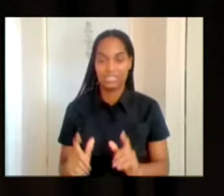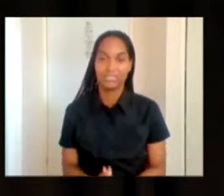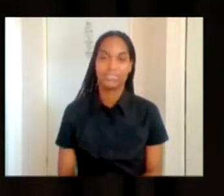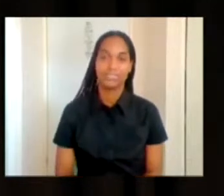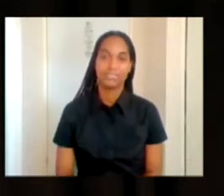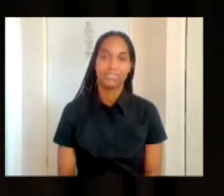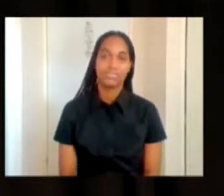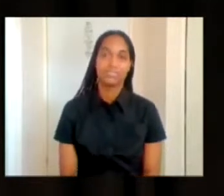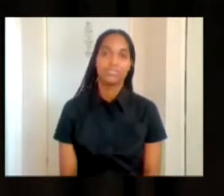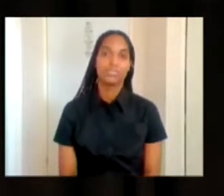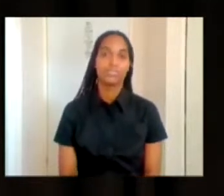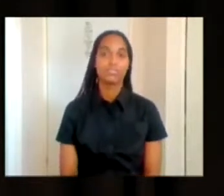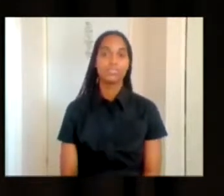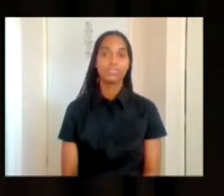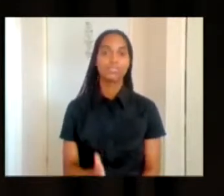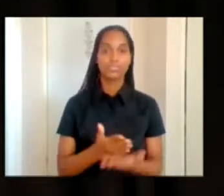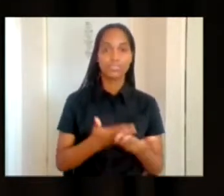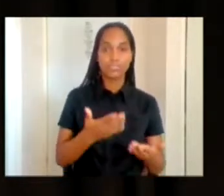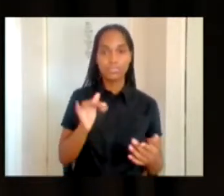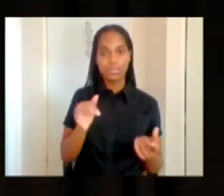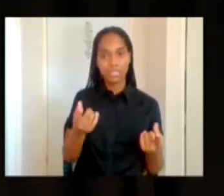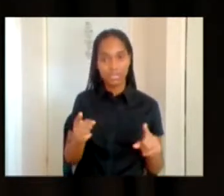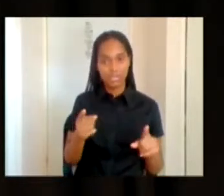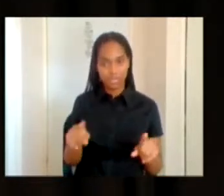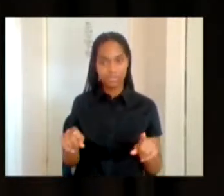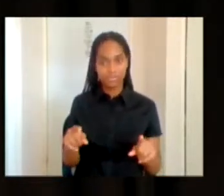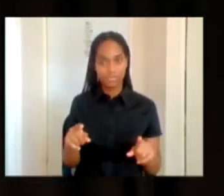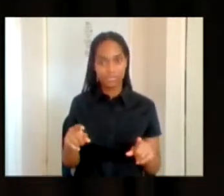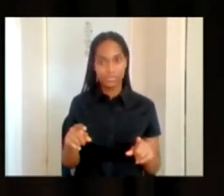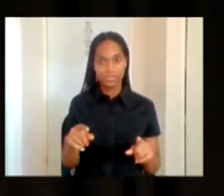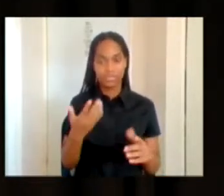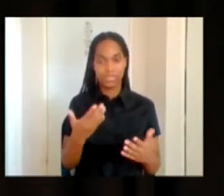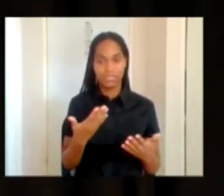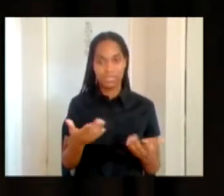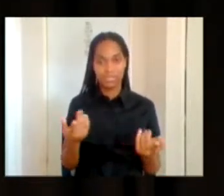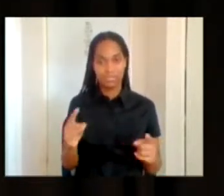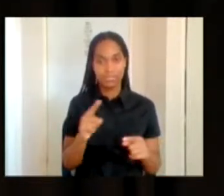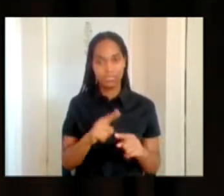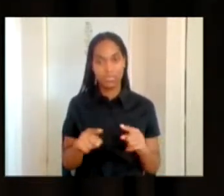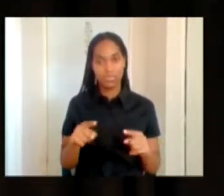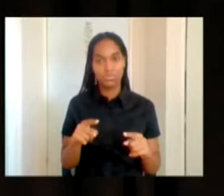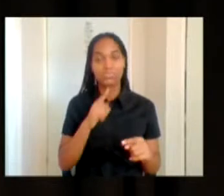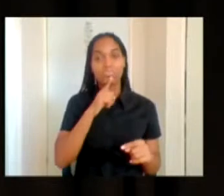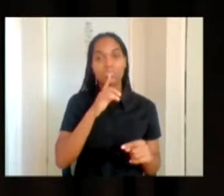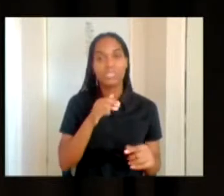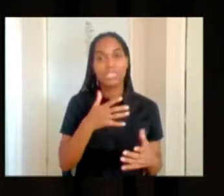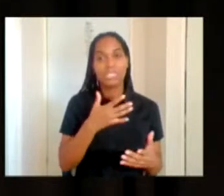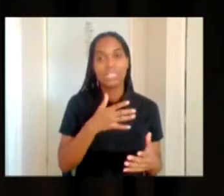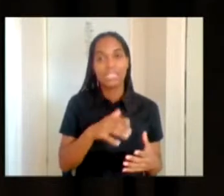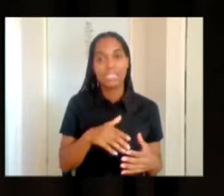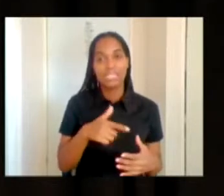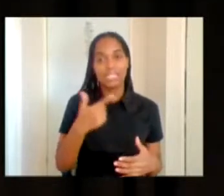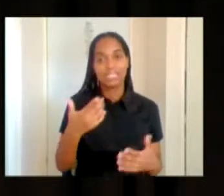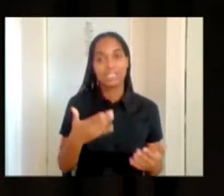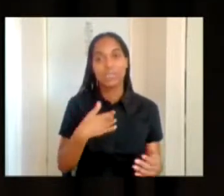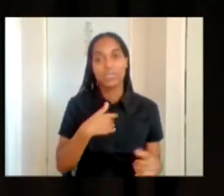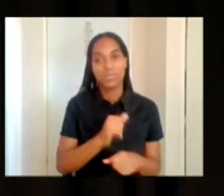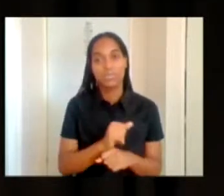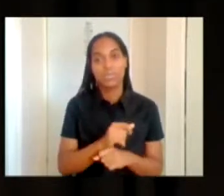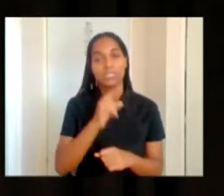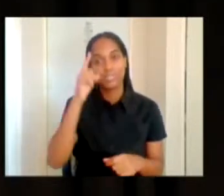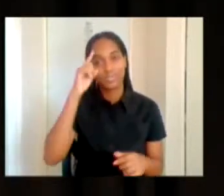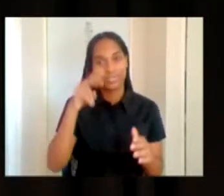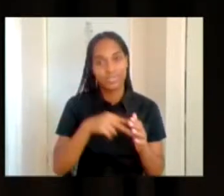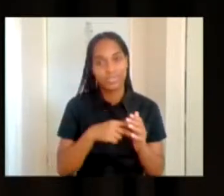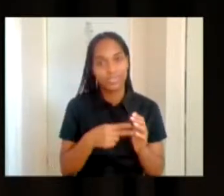happening, or maybe it's the slide after this, but basically the next thing that we're working on is essentially a purpose-built end-to-end data